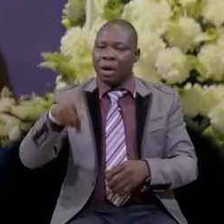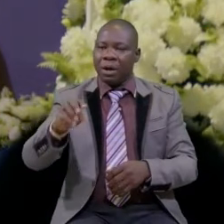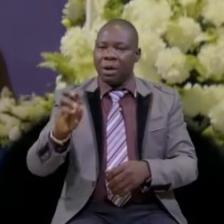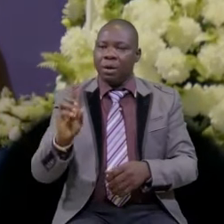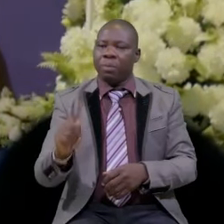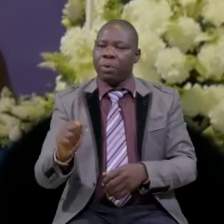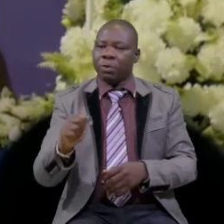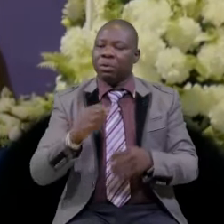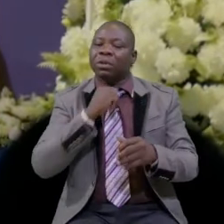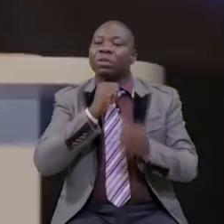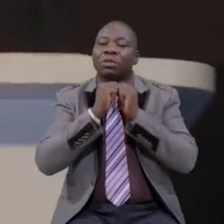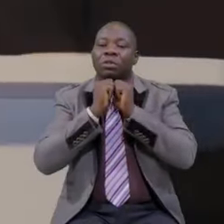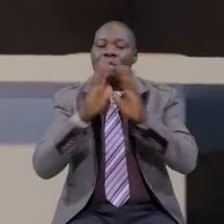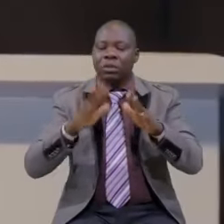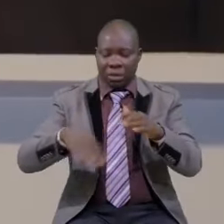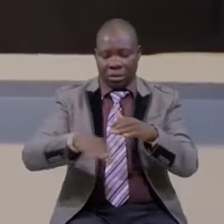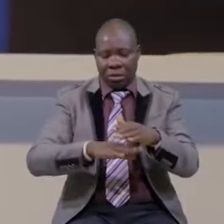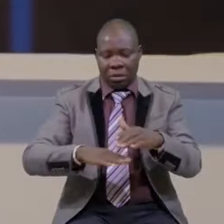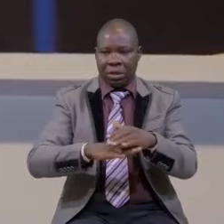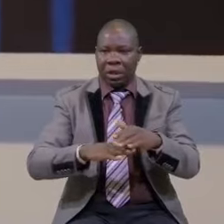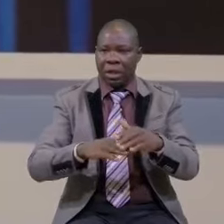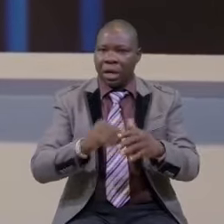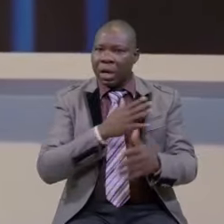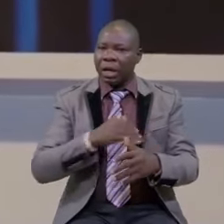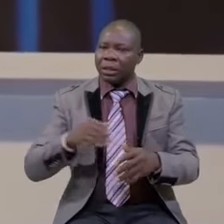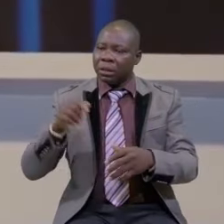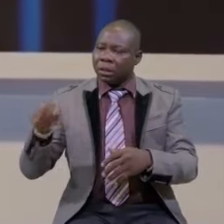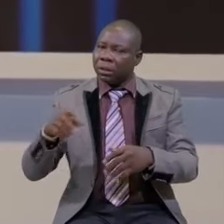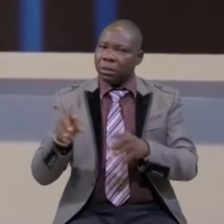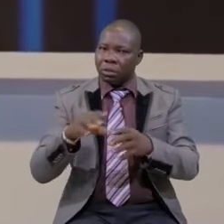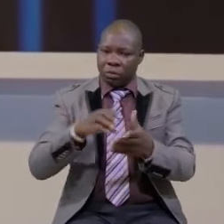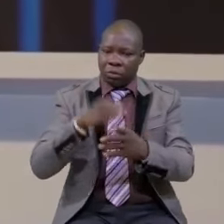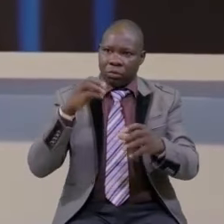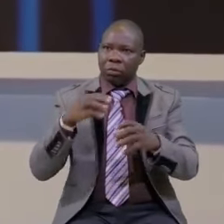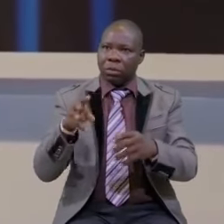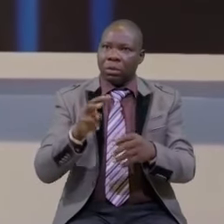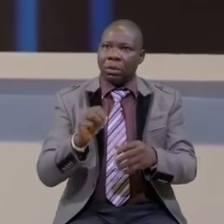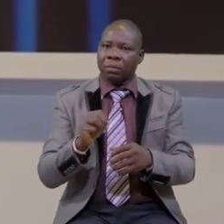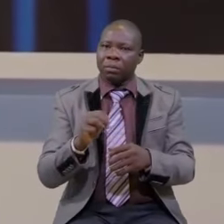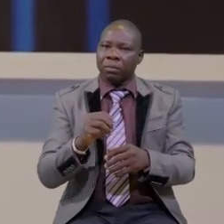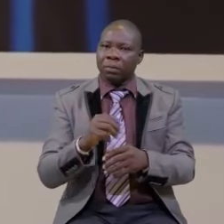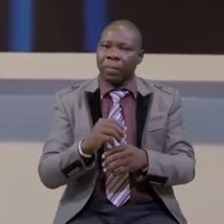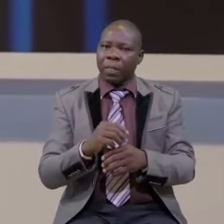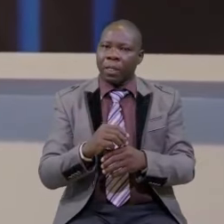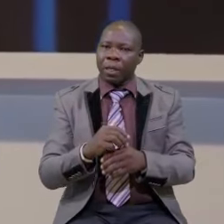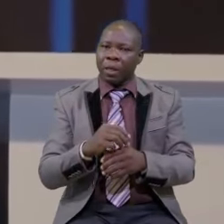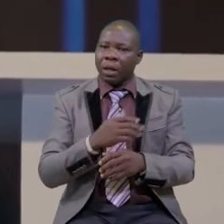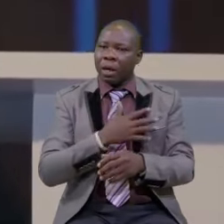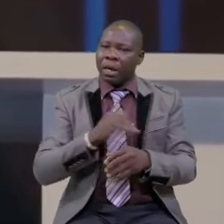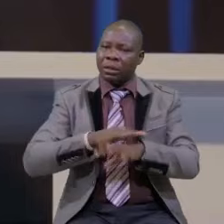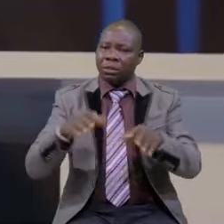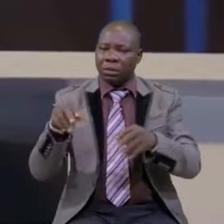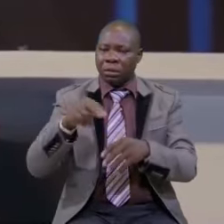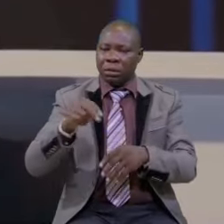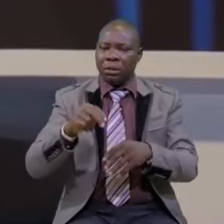Stood there, and I didn't even need an interpreter. I said, in the name of Jesus, boy,